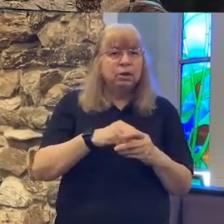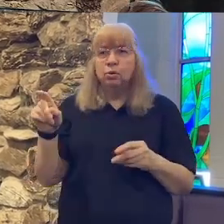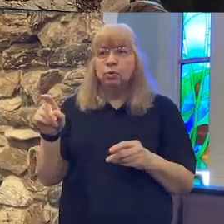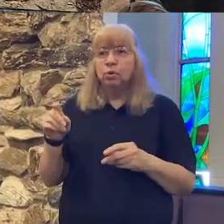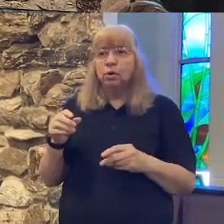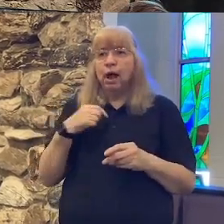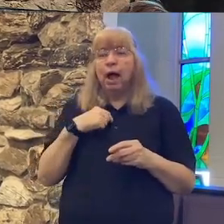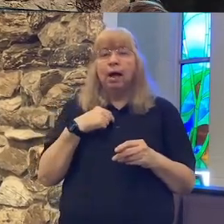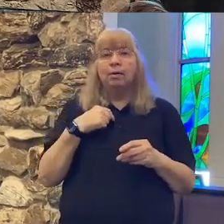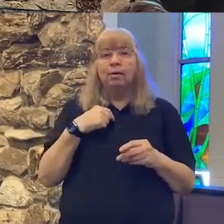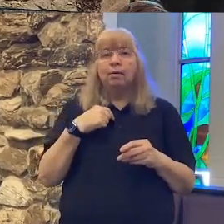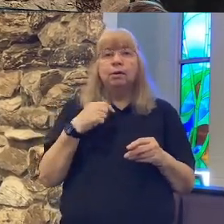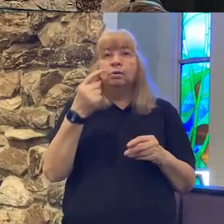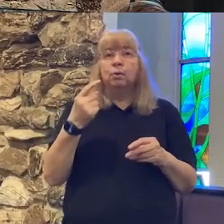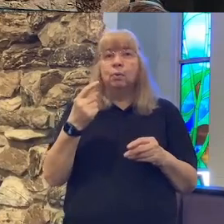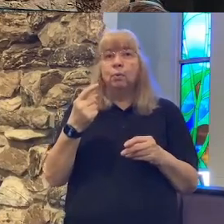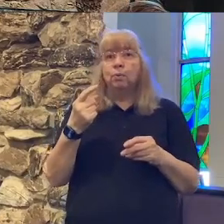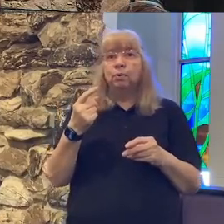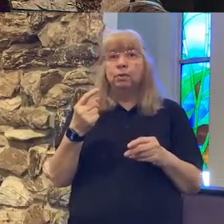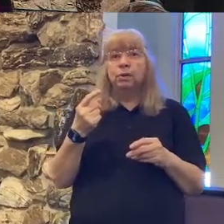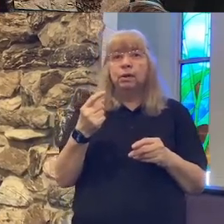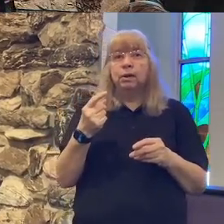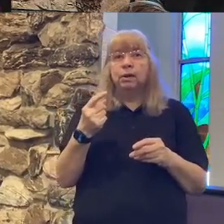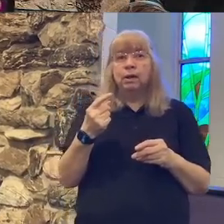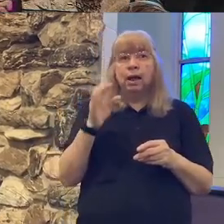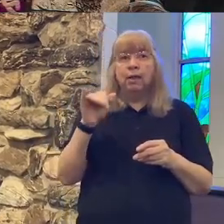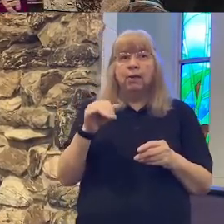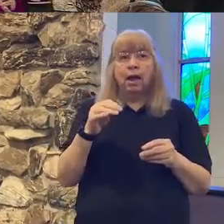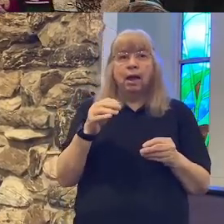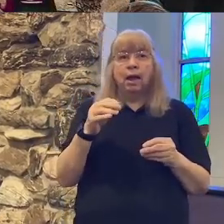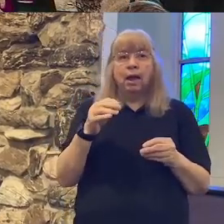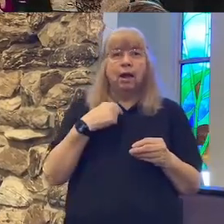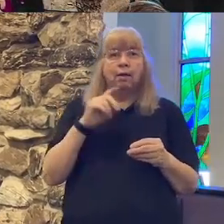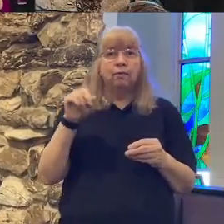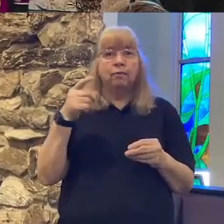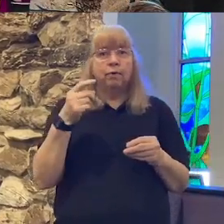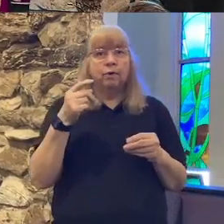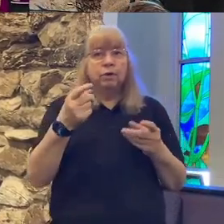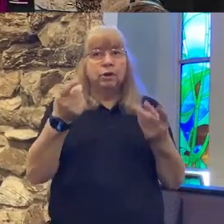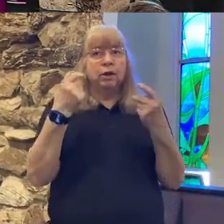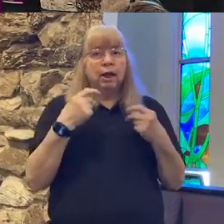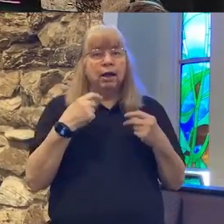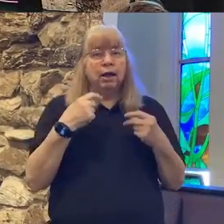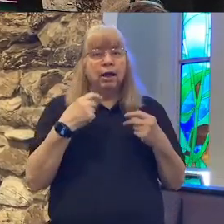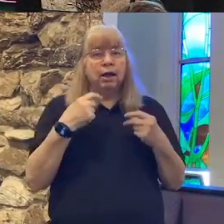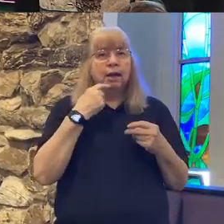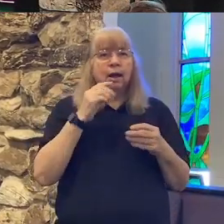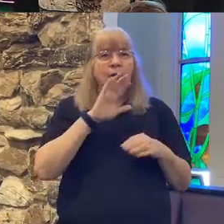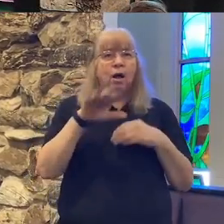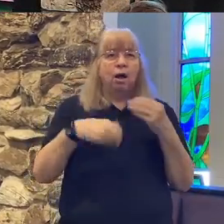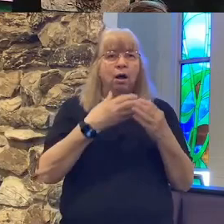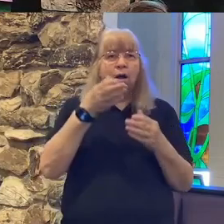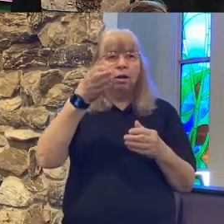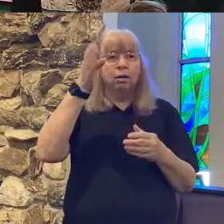I was actually told that when I first came and I started saying all God's people said,